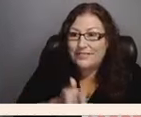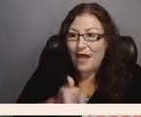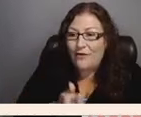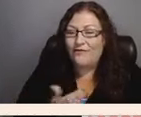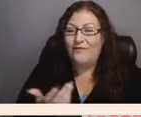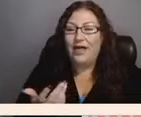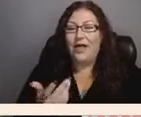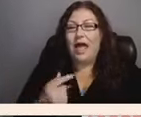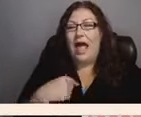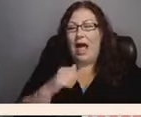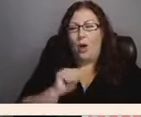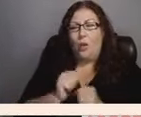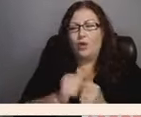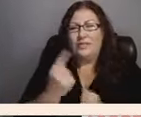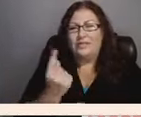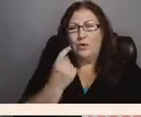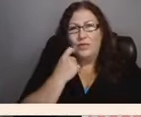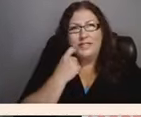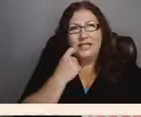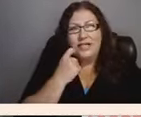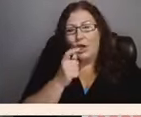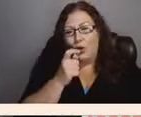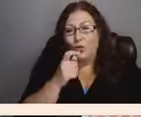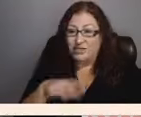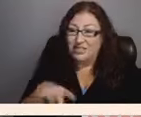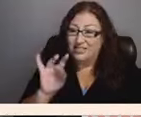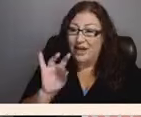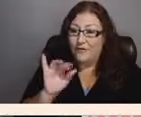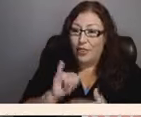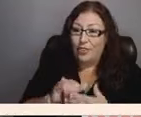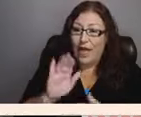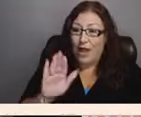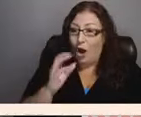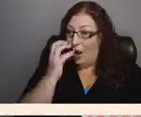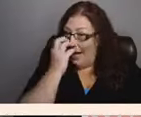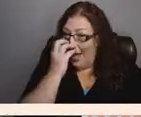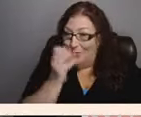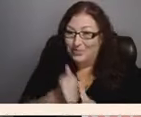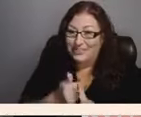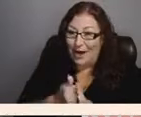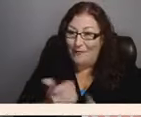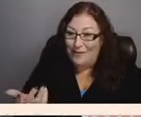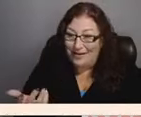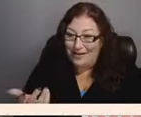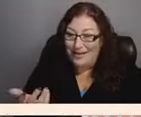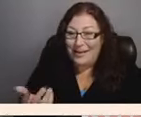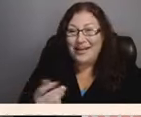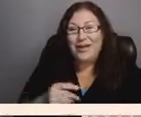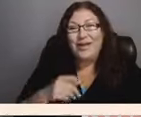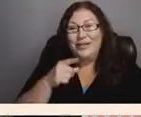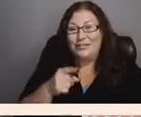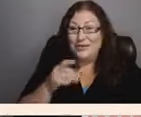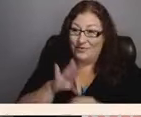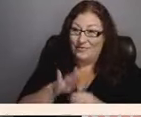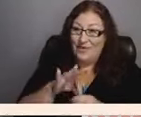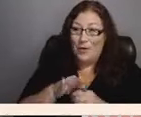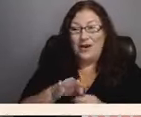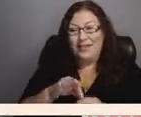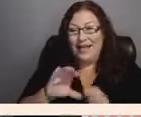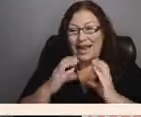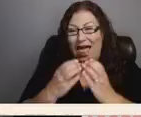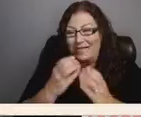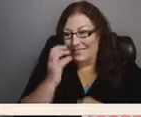who was discovering her clown self. She was voted the class clown.